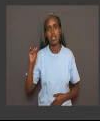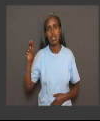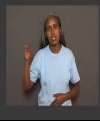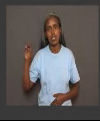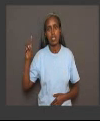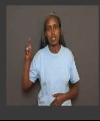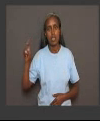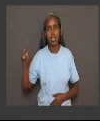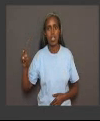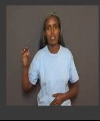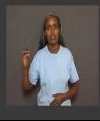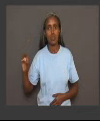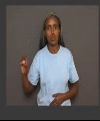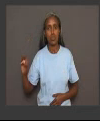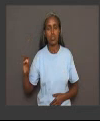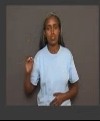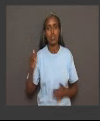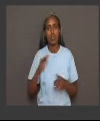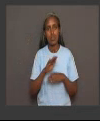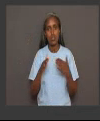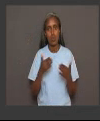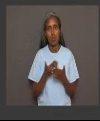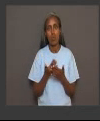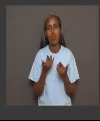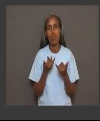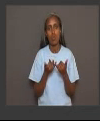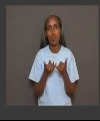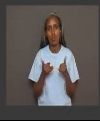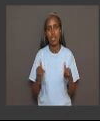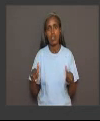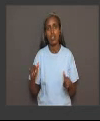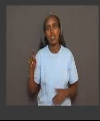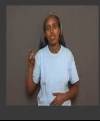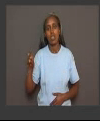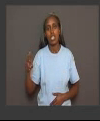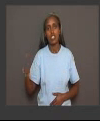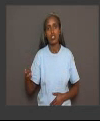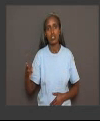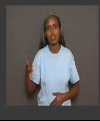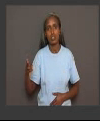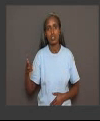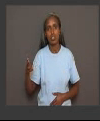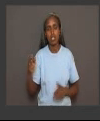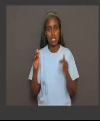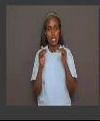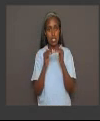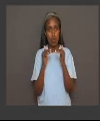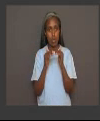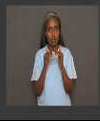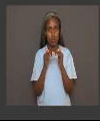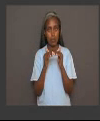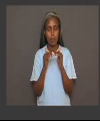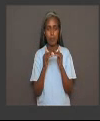minus sine x naught all over h is